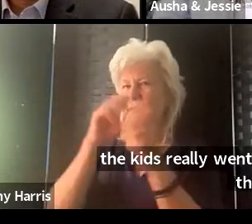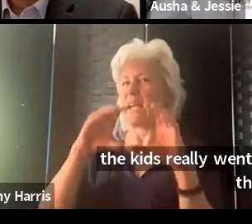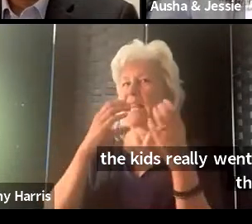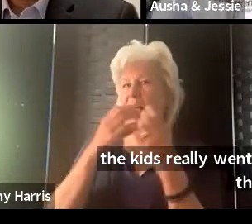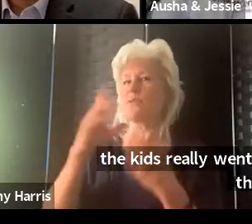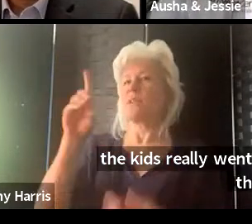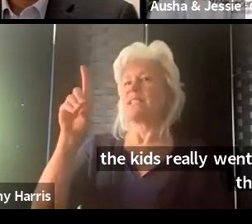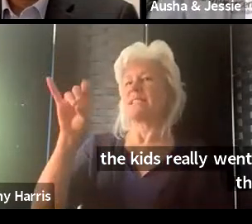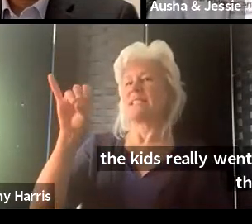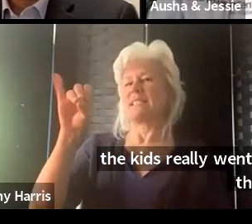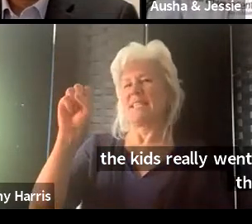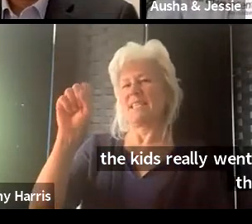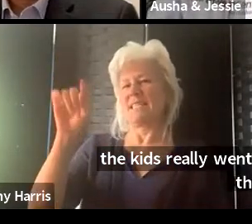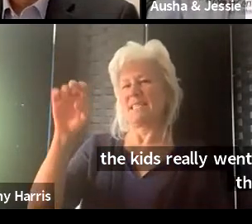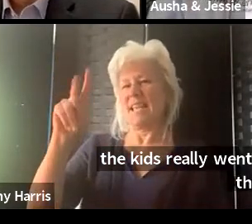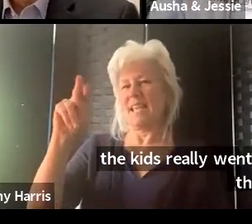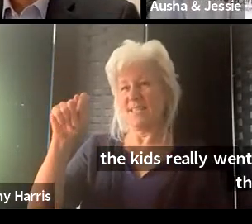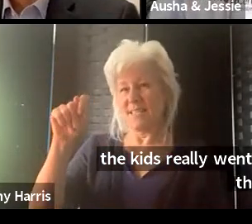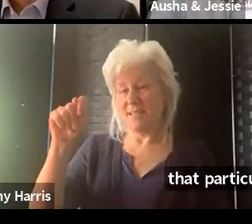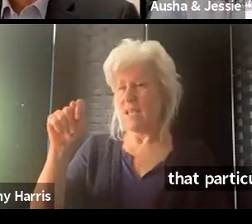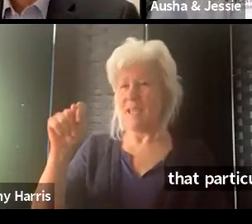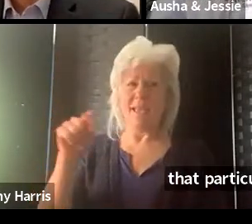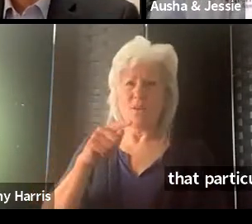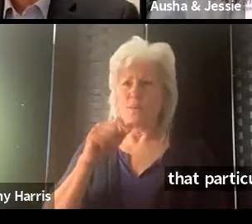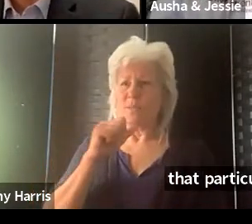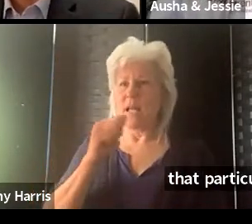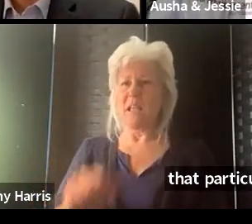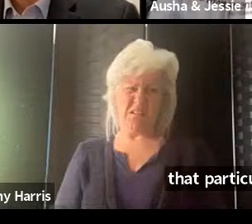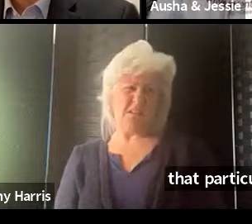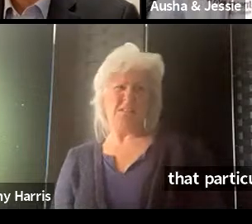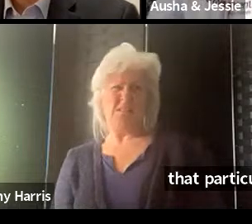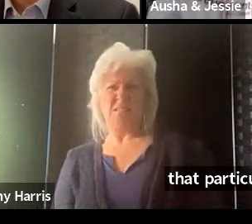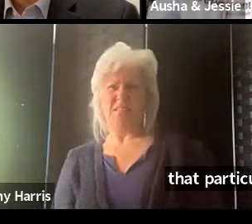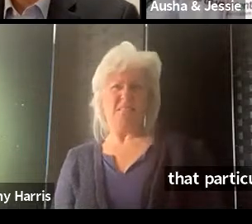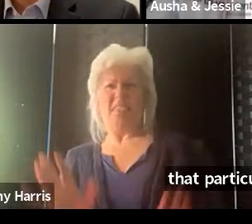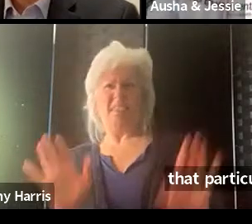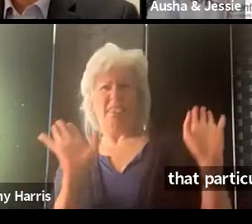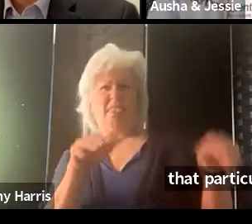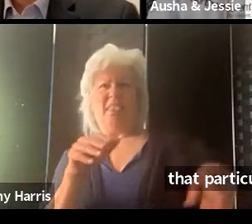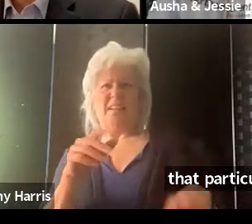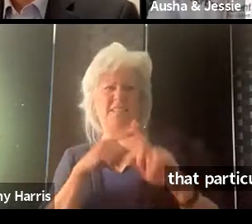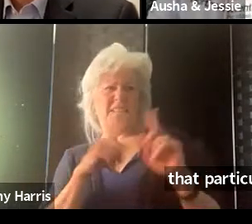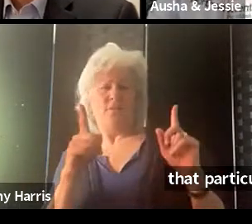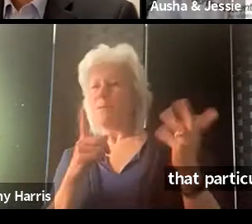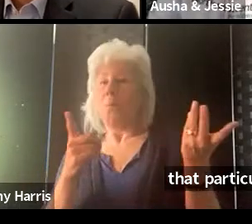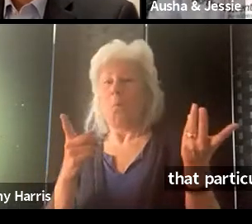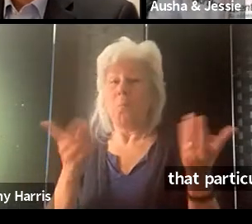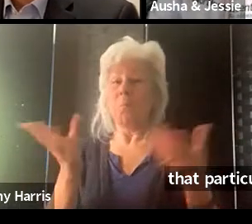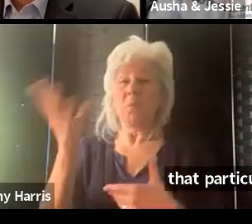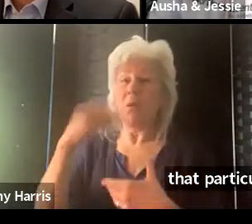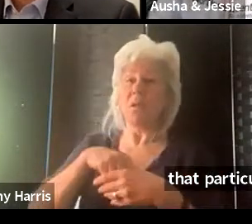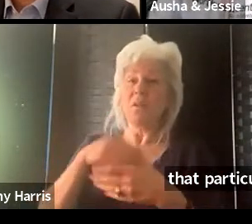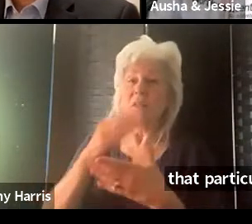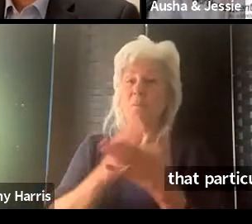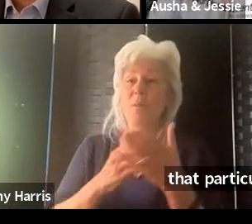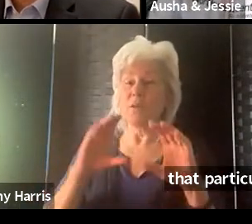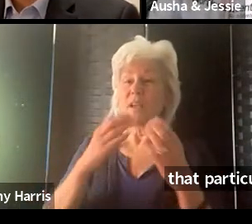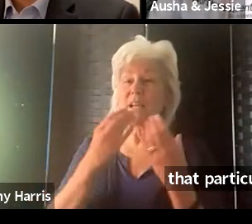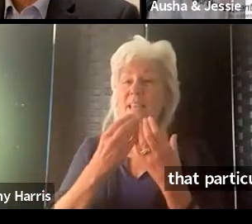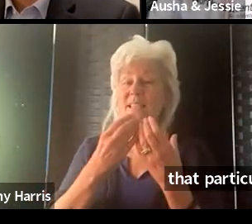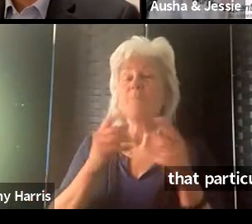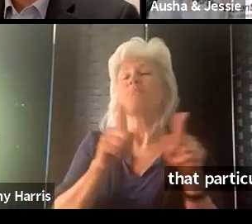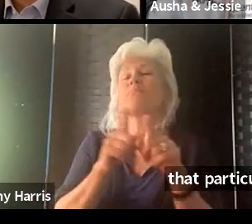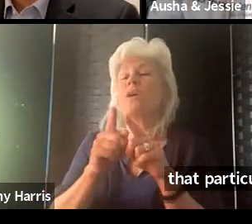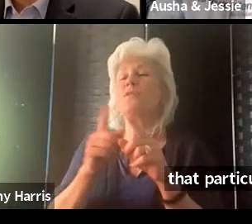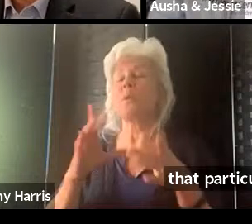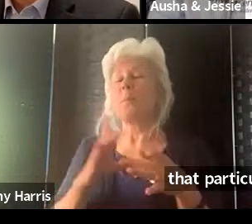it wasn't like these kids were different. They were just included, and they were part of the fifth grade class. And then another thing I will mention